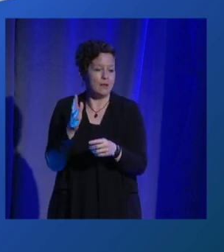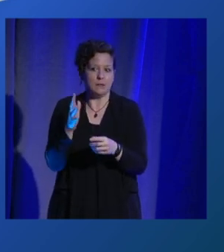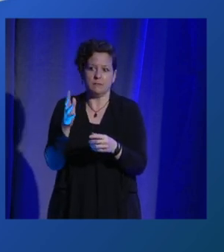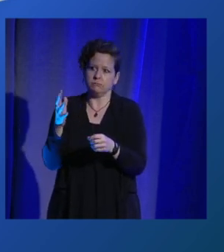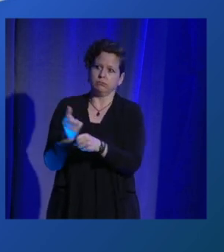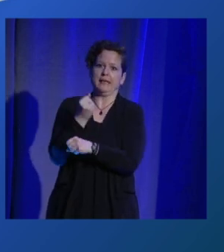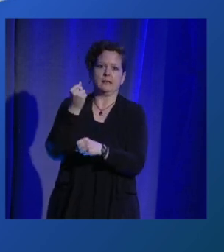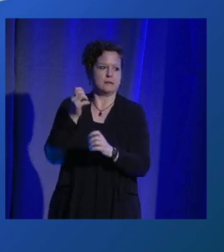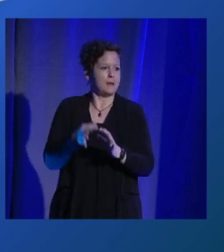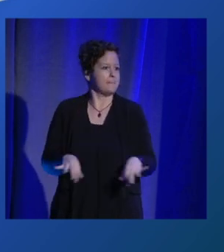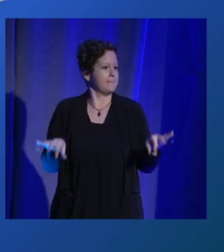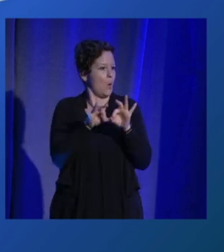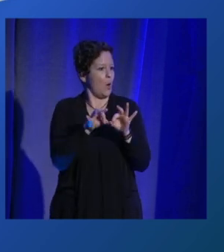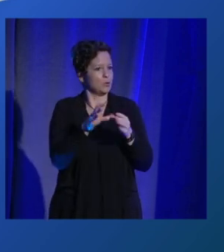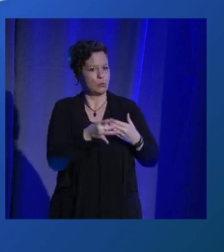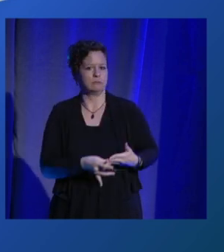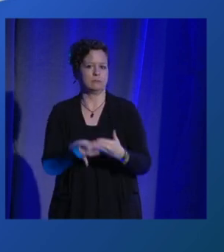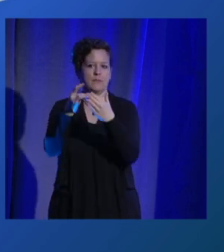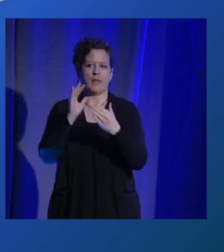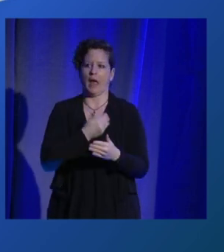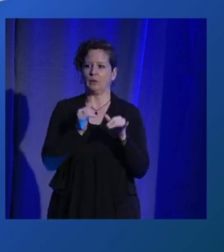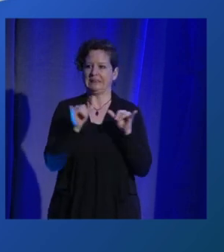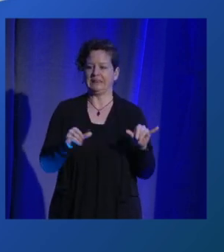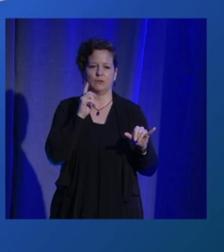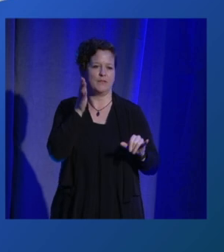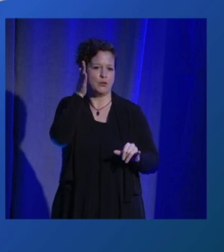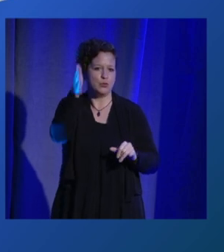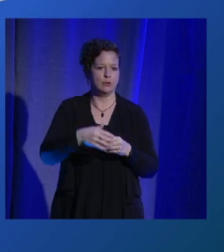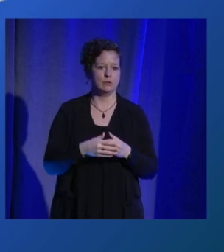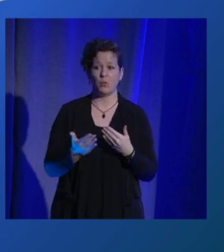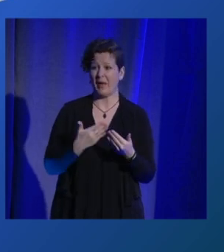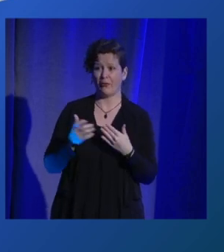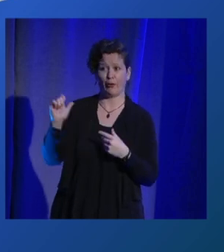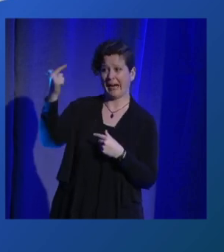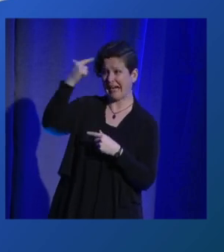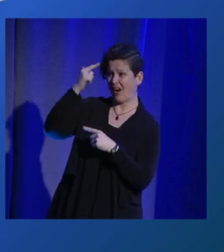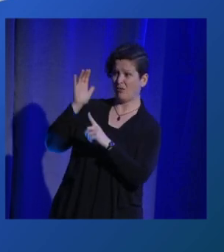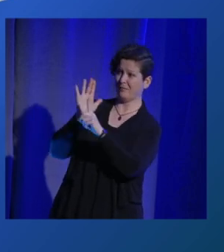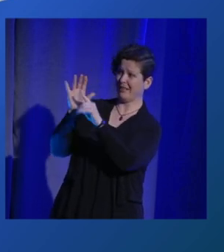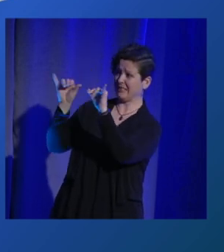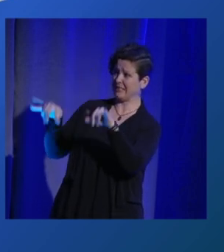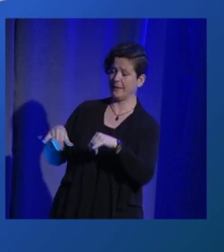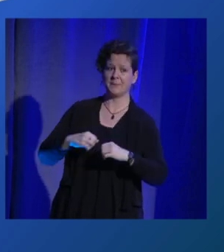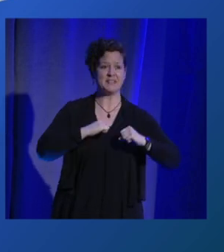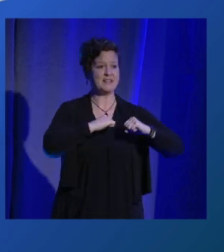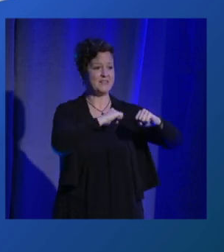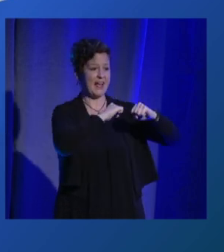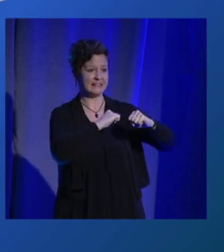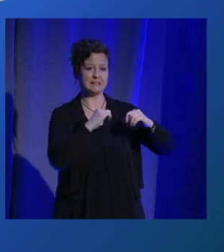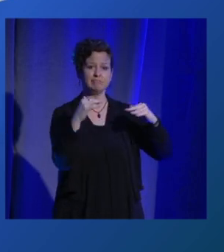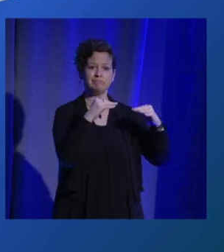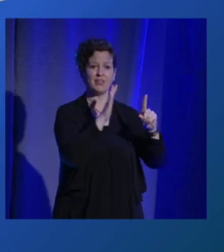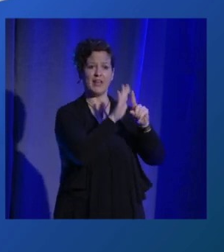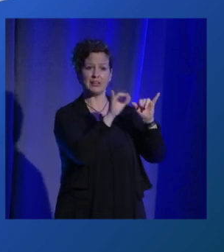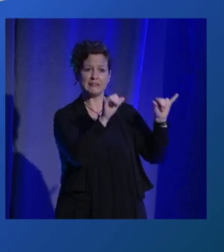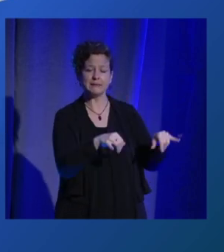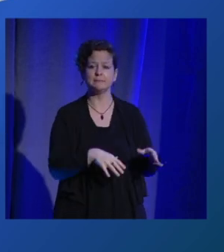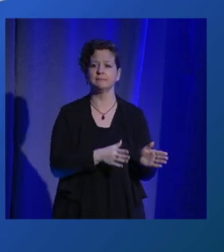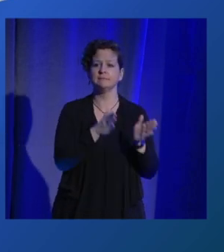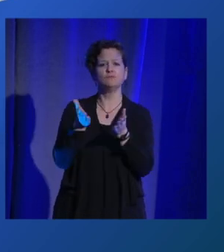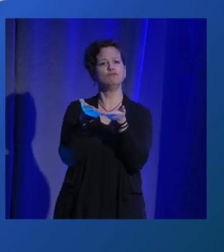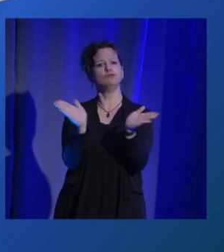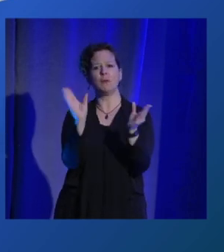to need to drive our systems to the Future whether it's it's government systems defense systems or information